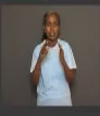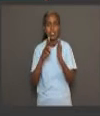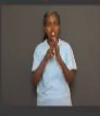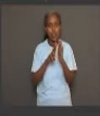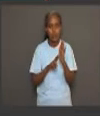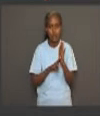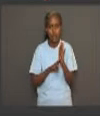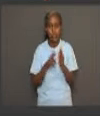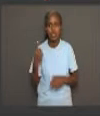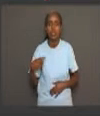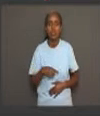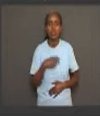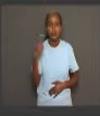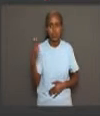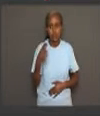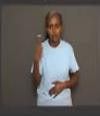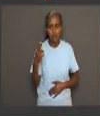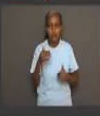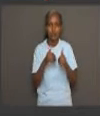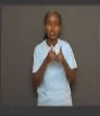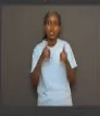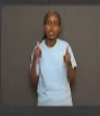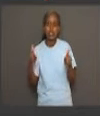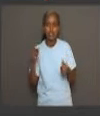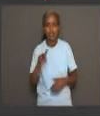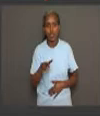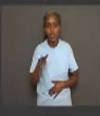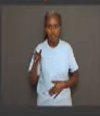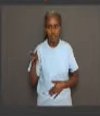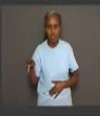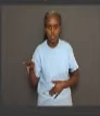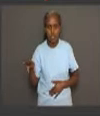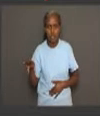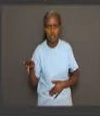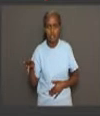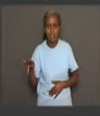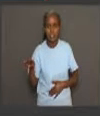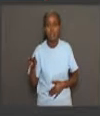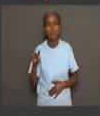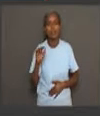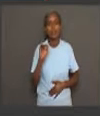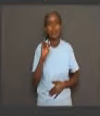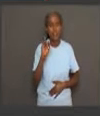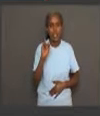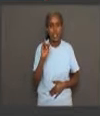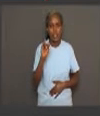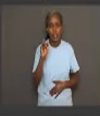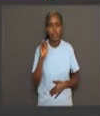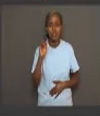we use to identify vectors are I for